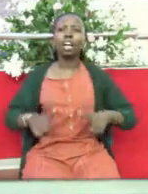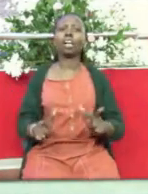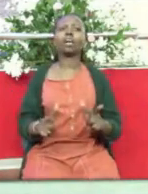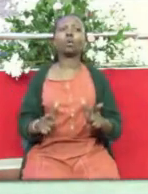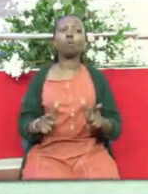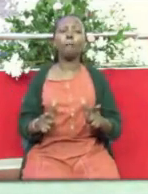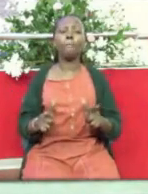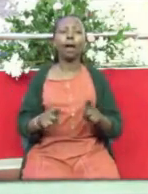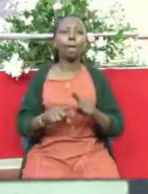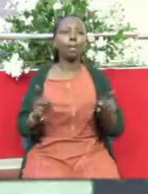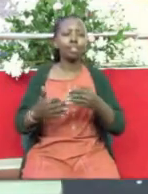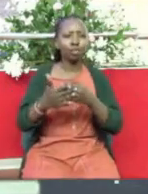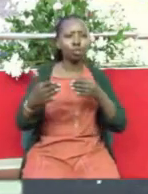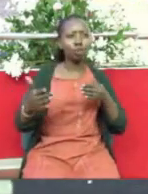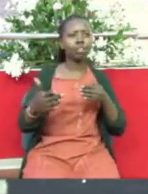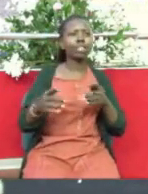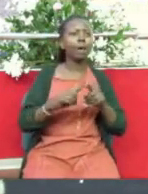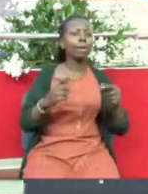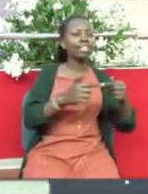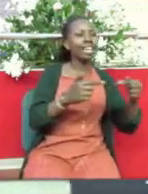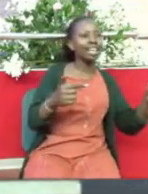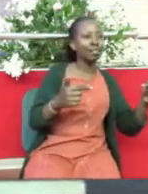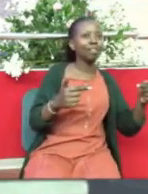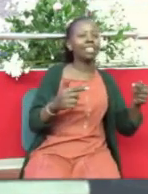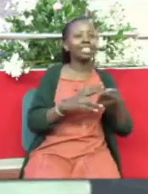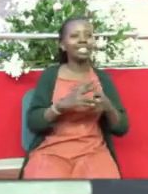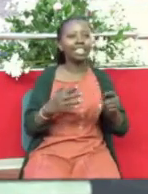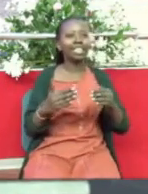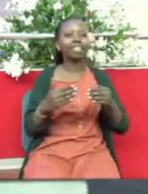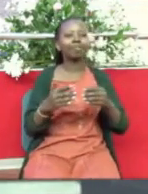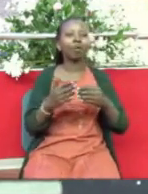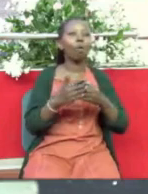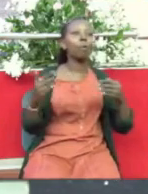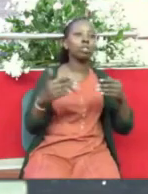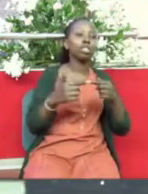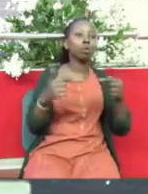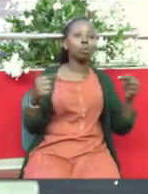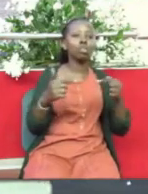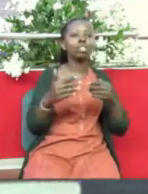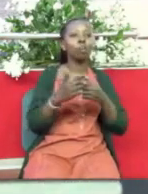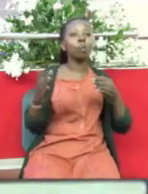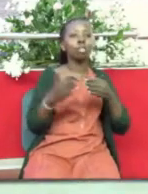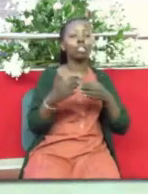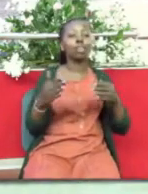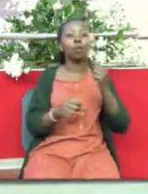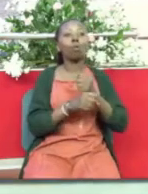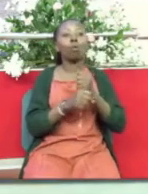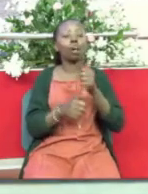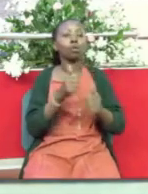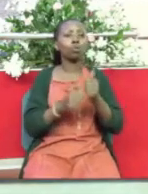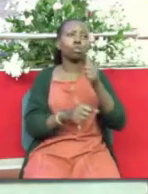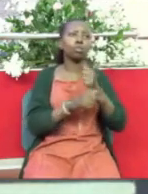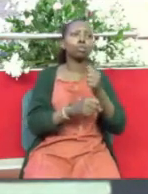them, started opposing the work that they were doing originally. Na hivyo basi hawa maadui wakaanza wakainuka ili kuzuia